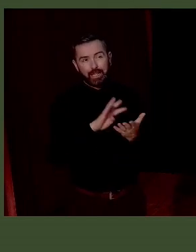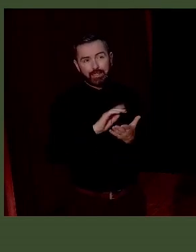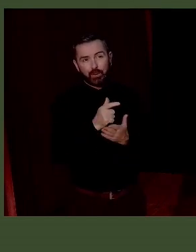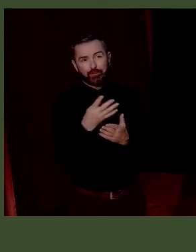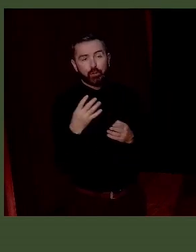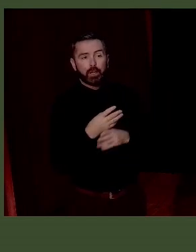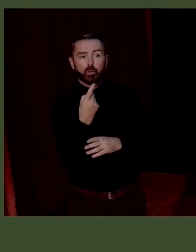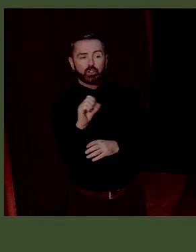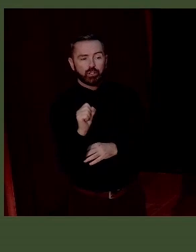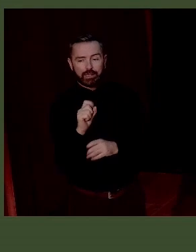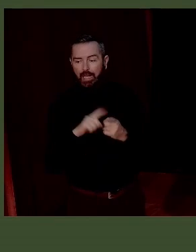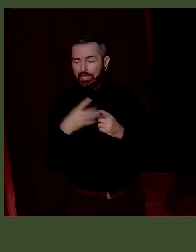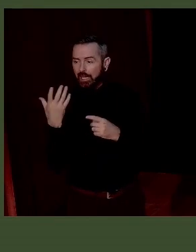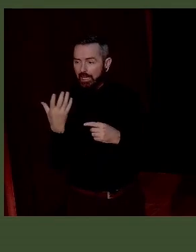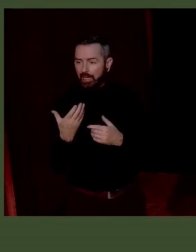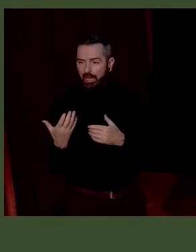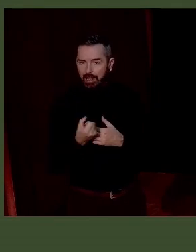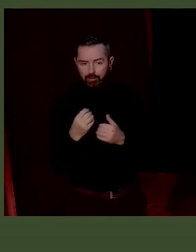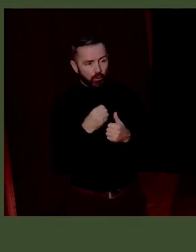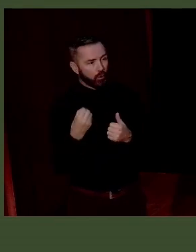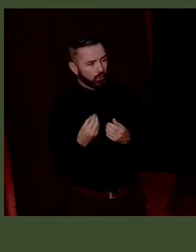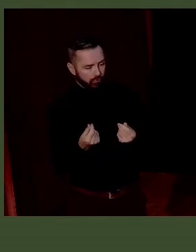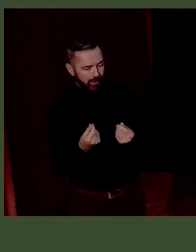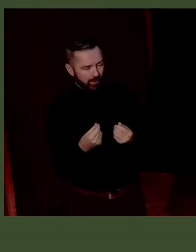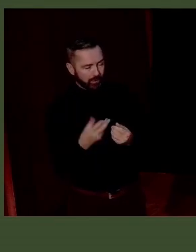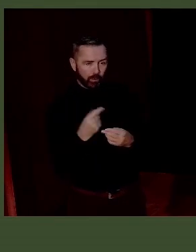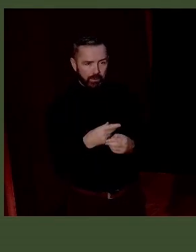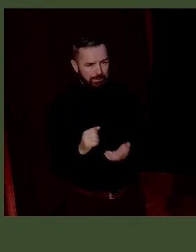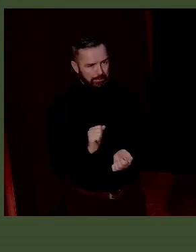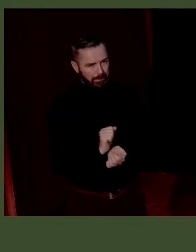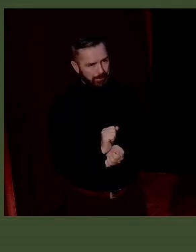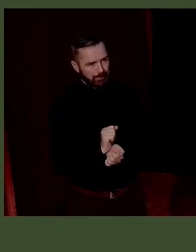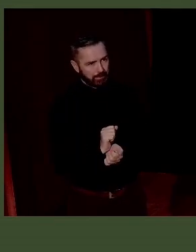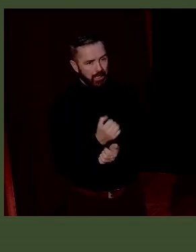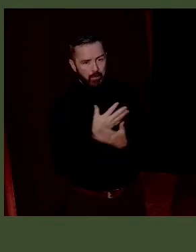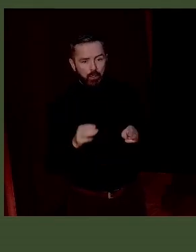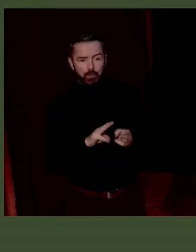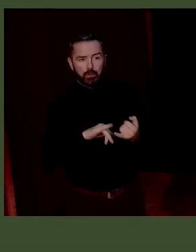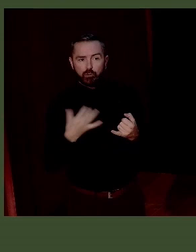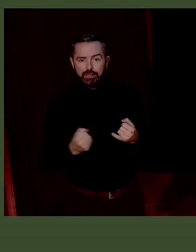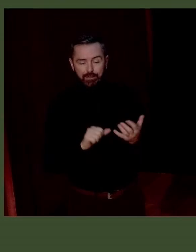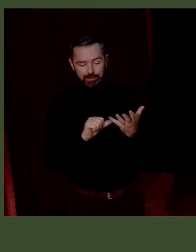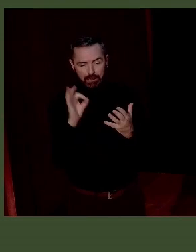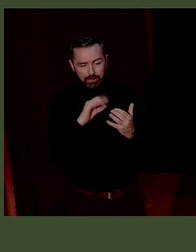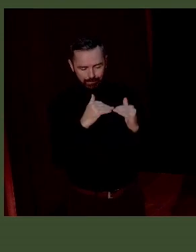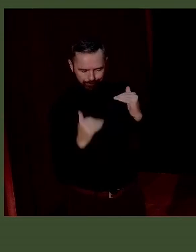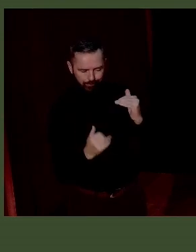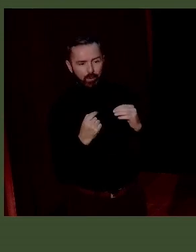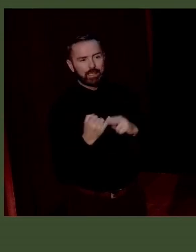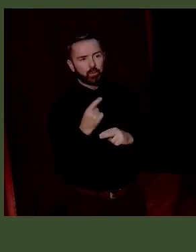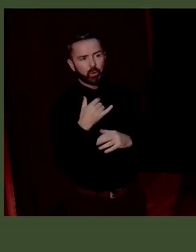The allowances for other sources for support were tightened up. The numbers receiving the pension fell by 6% in